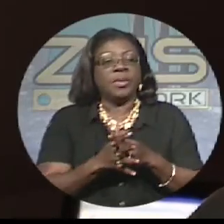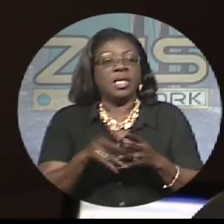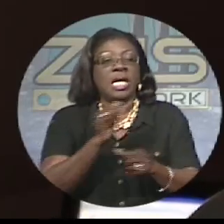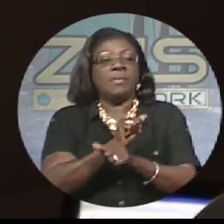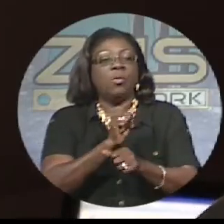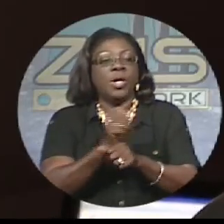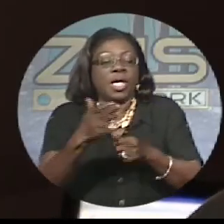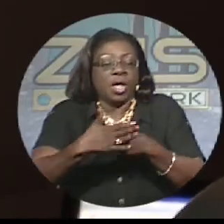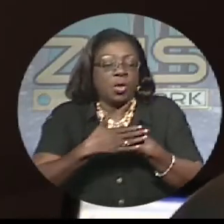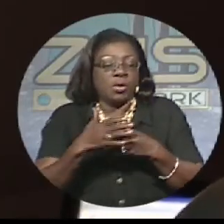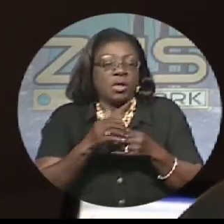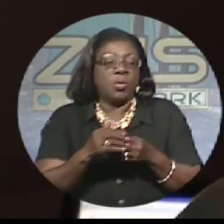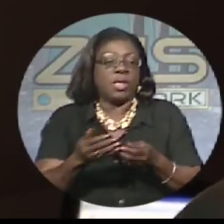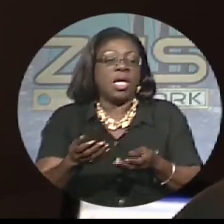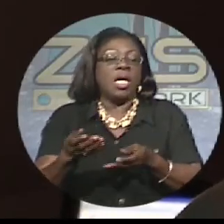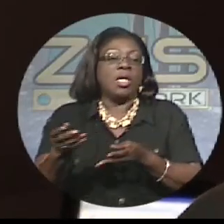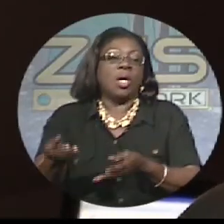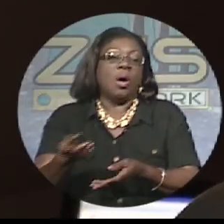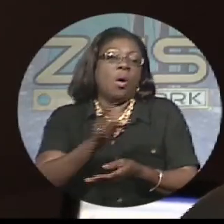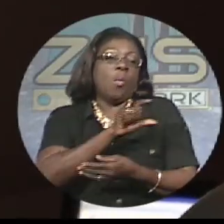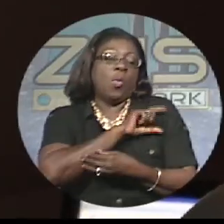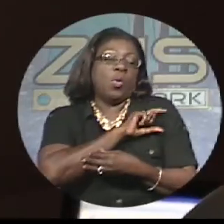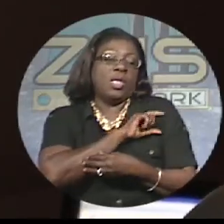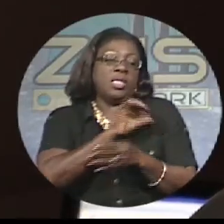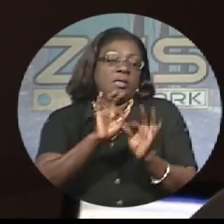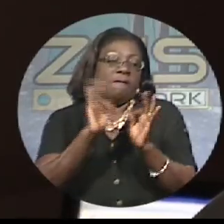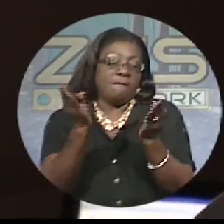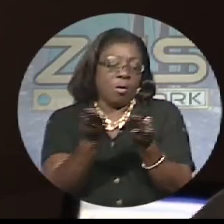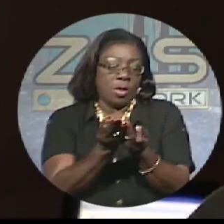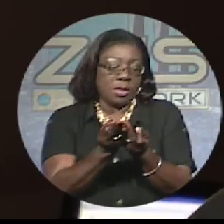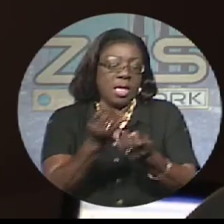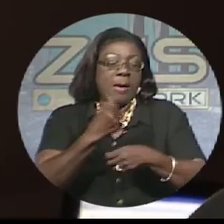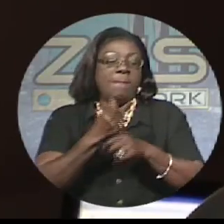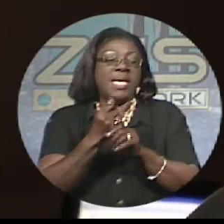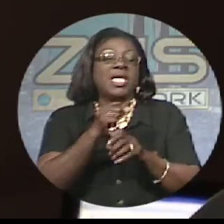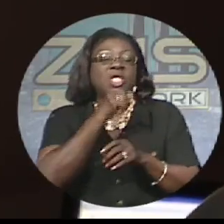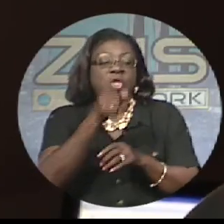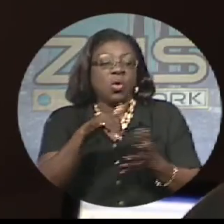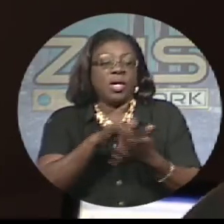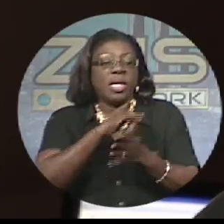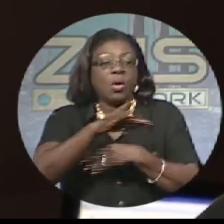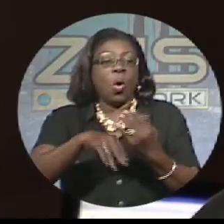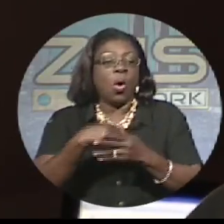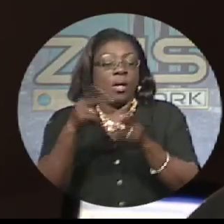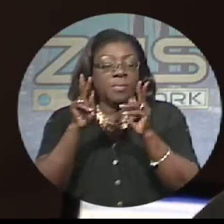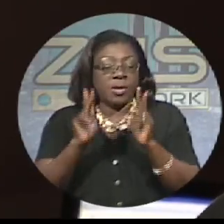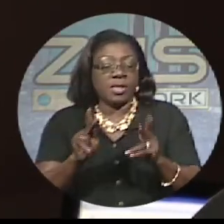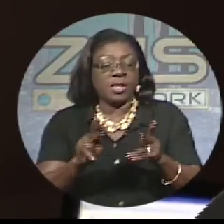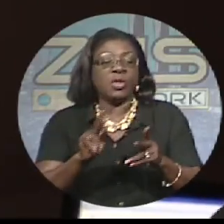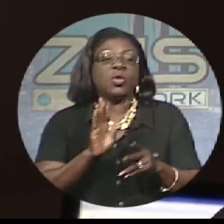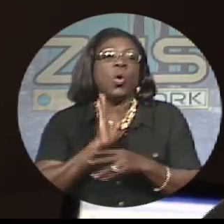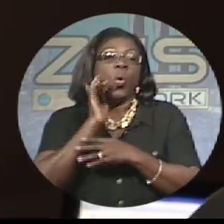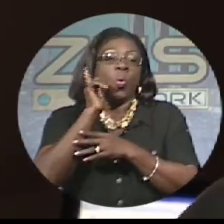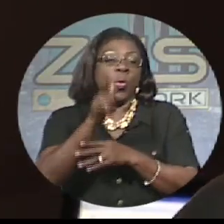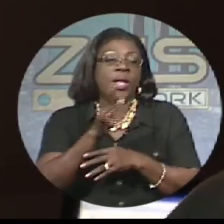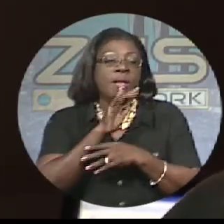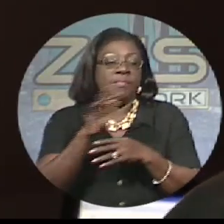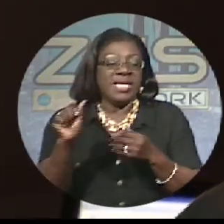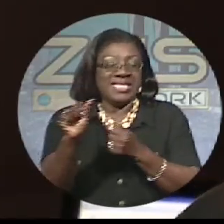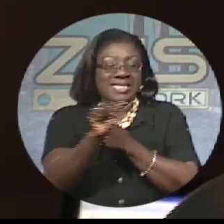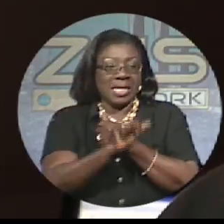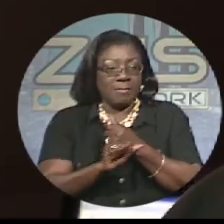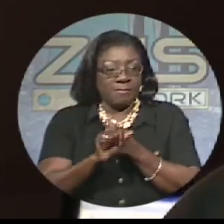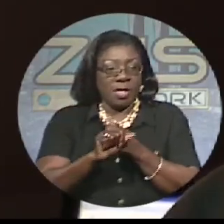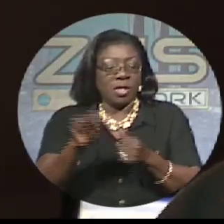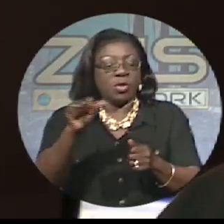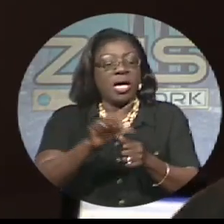Commissioner of Police and his team in ensuring the security of all participants, whether local or foreign, so